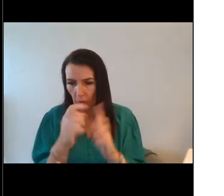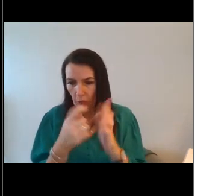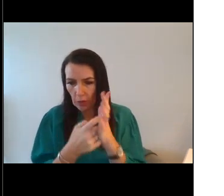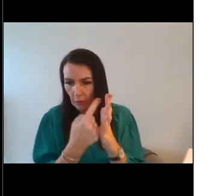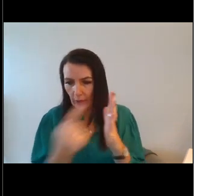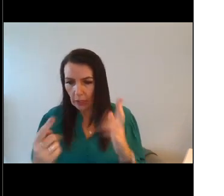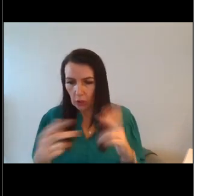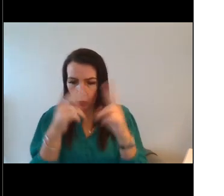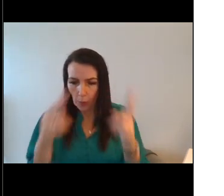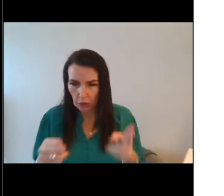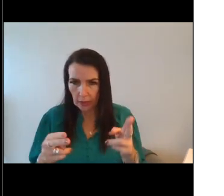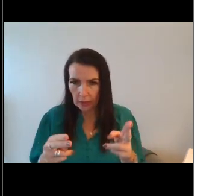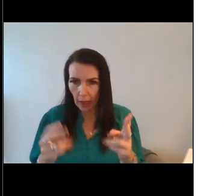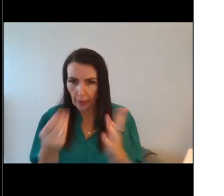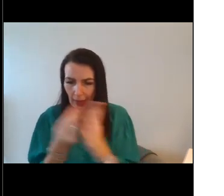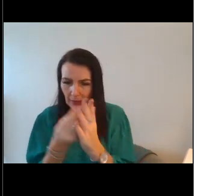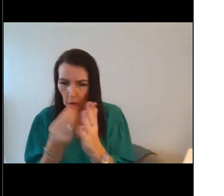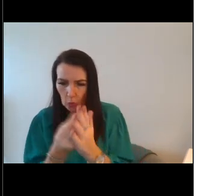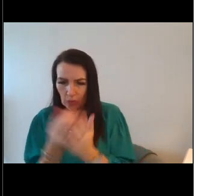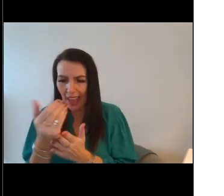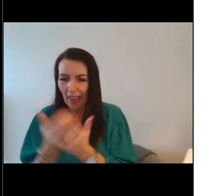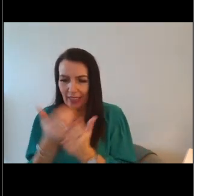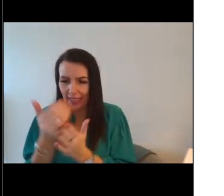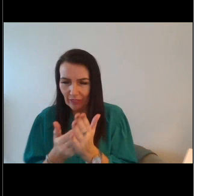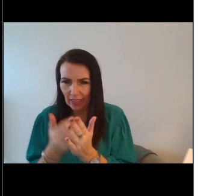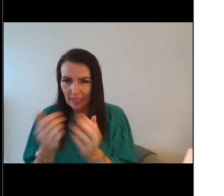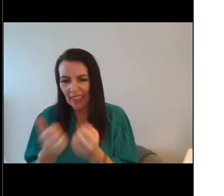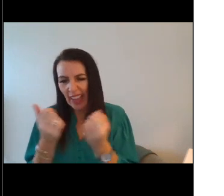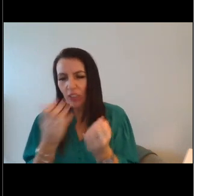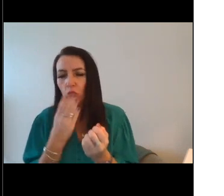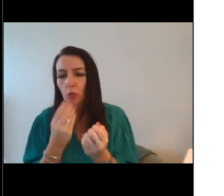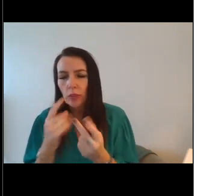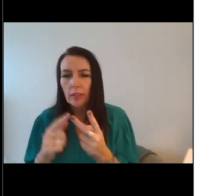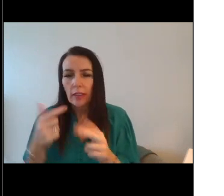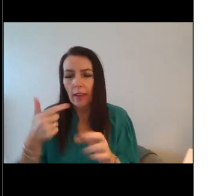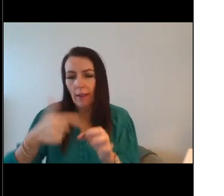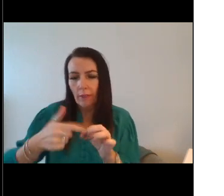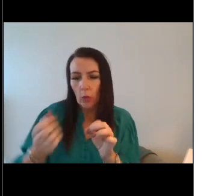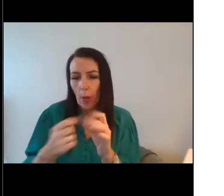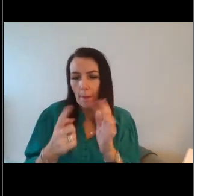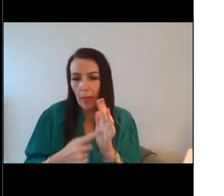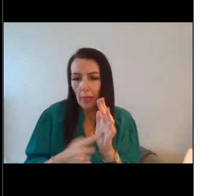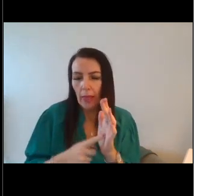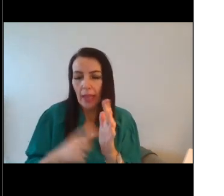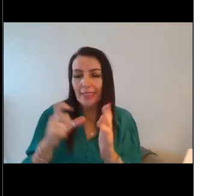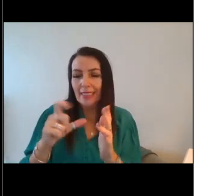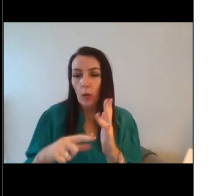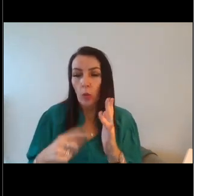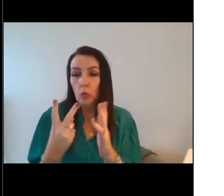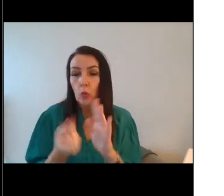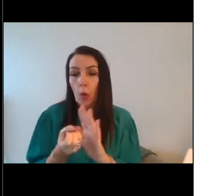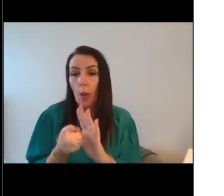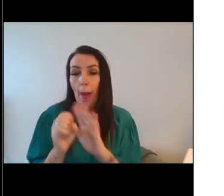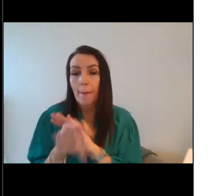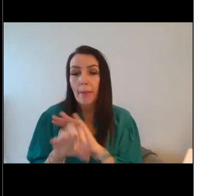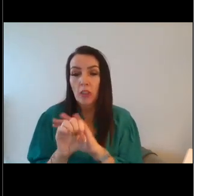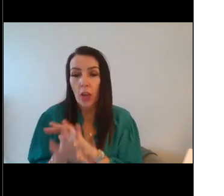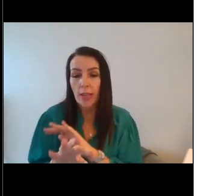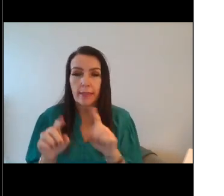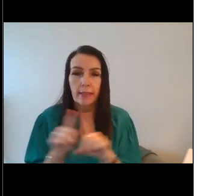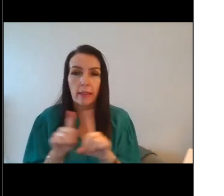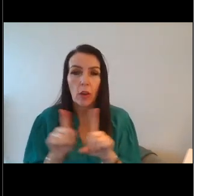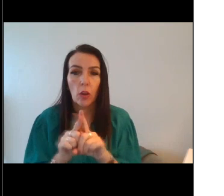and its corresponding cost and savings in terms of energy consumption, fuel bill, and CO2 emissions. It also included a property level output, which